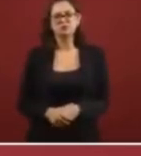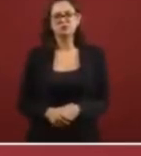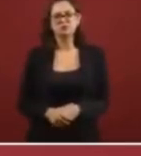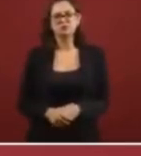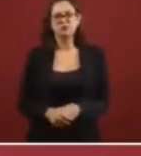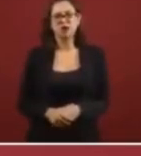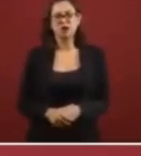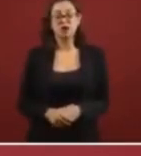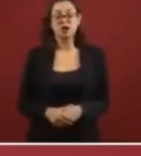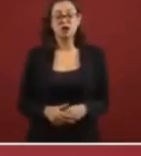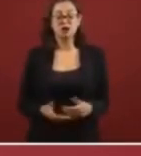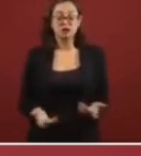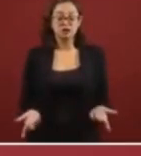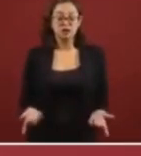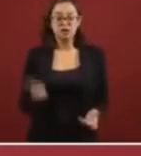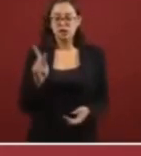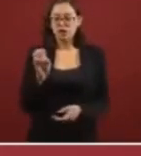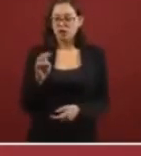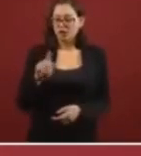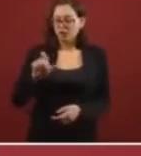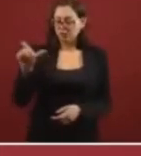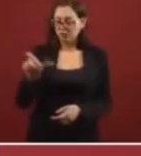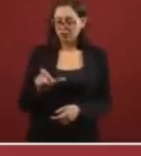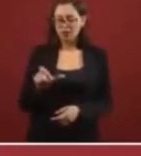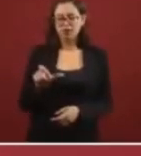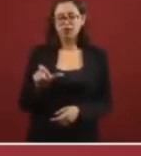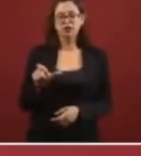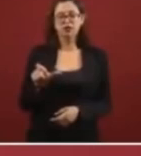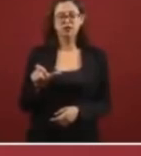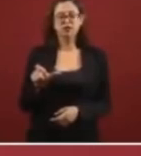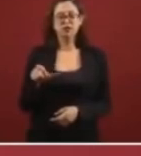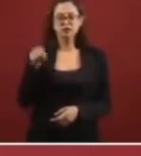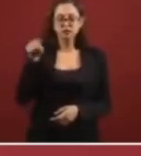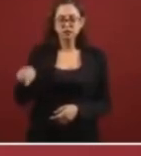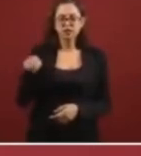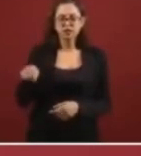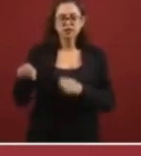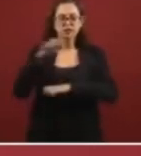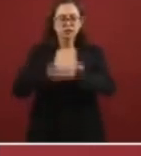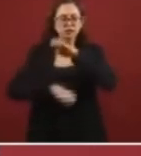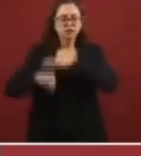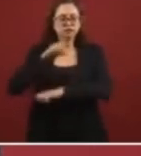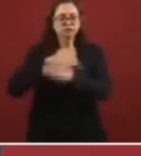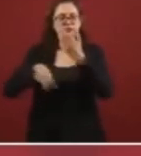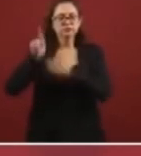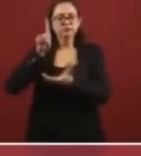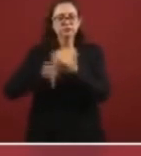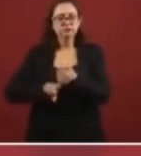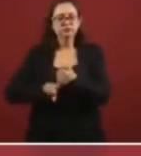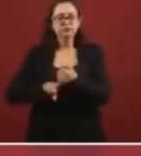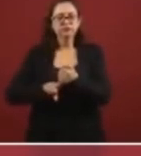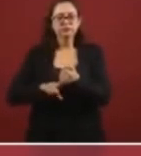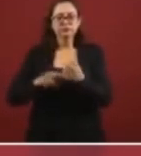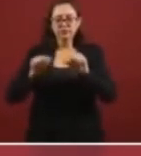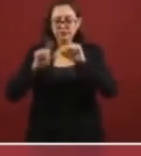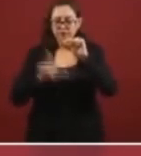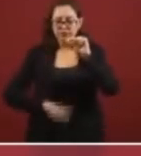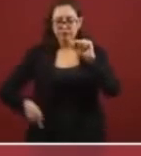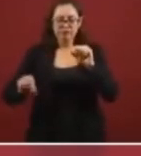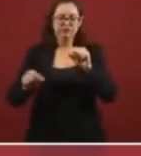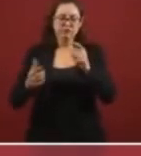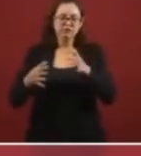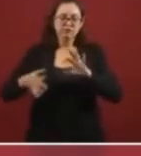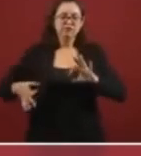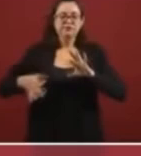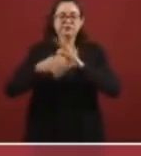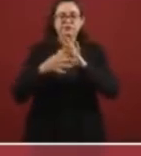Pemex era una de las empresas de la nación